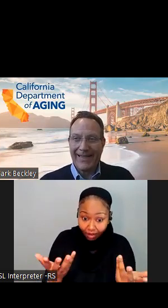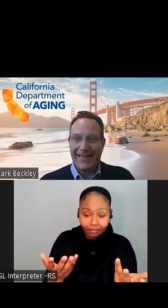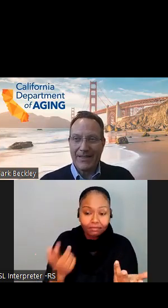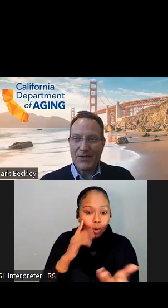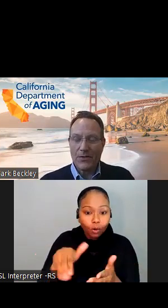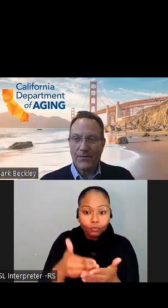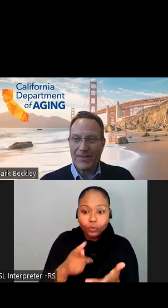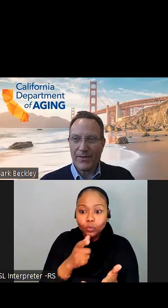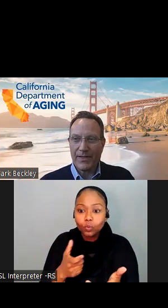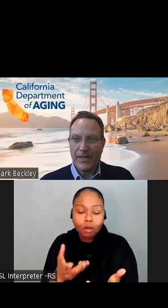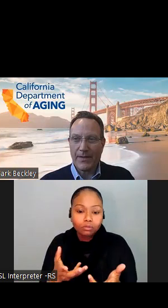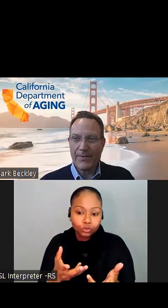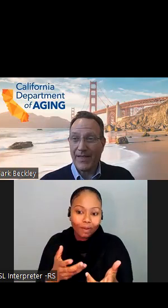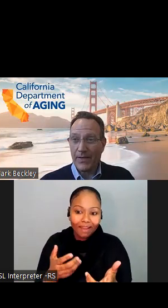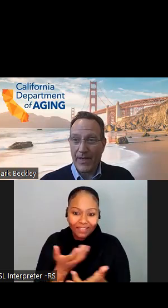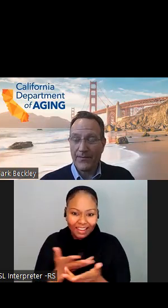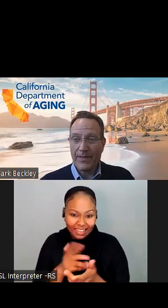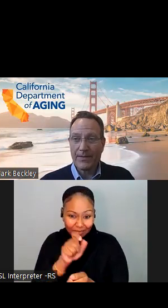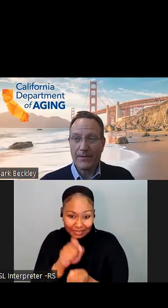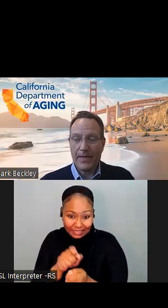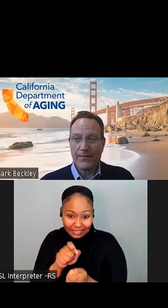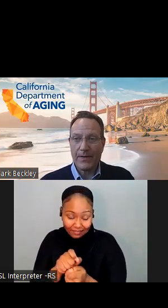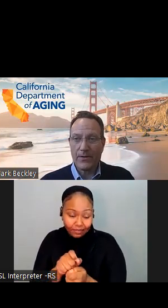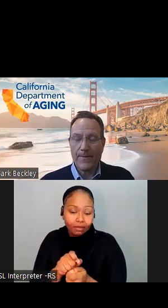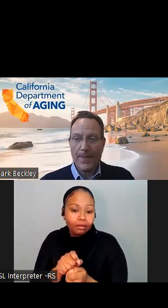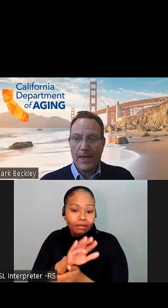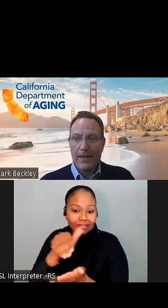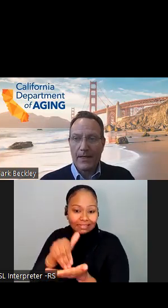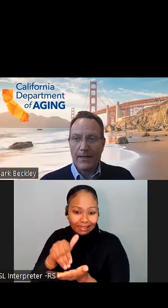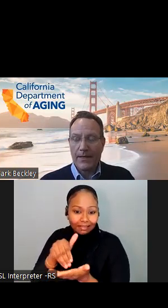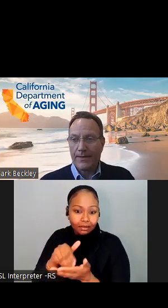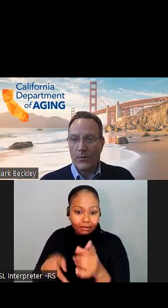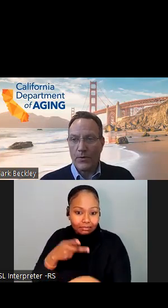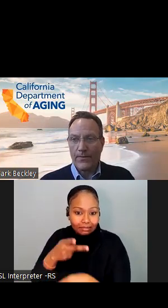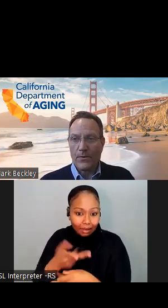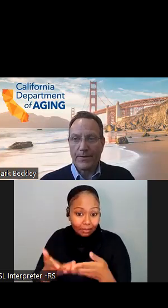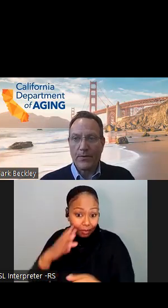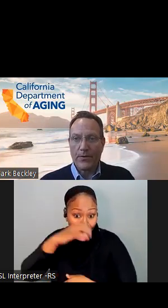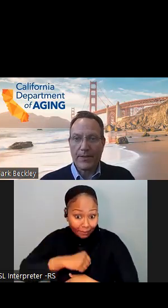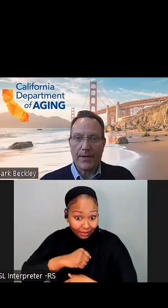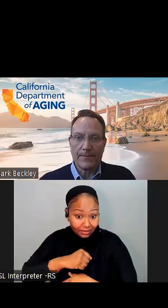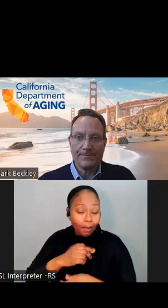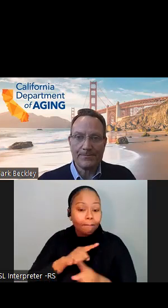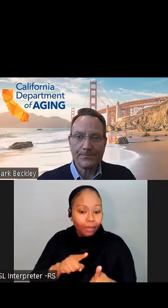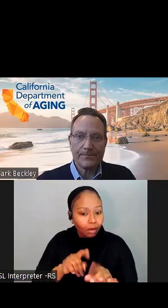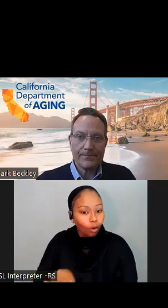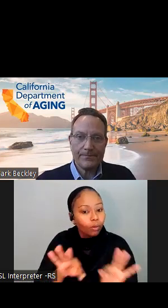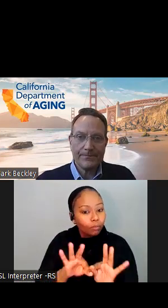terms of any additional facility types that we may have missed that you feel is important for this work group to